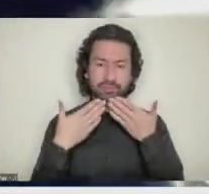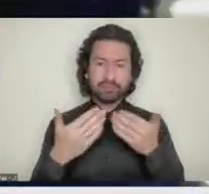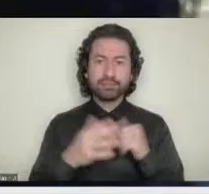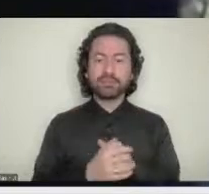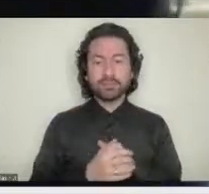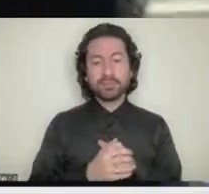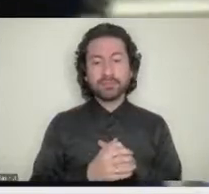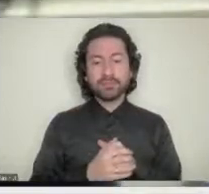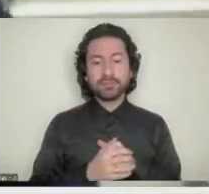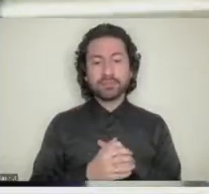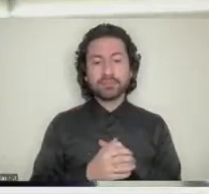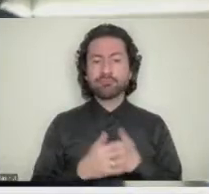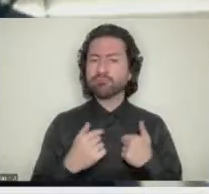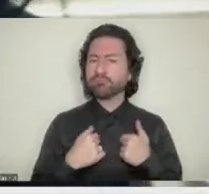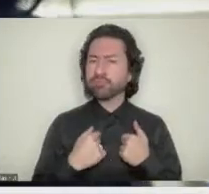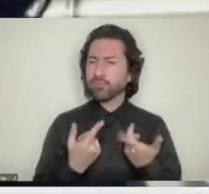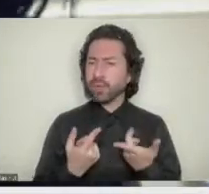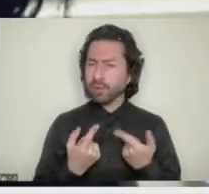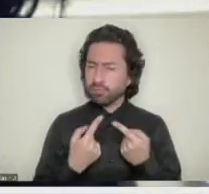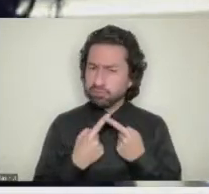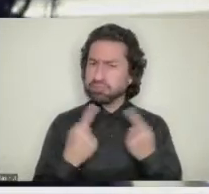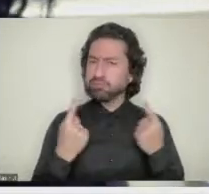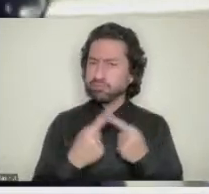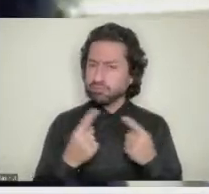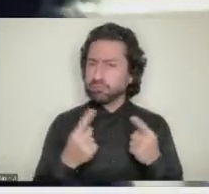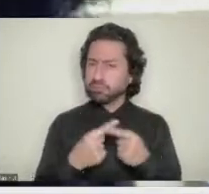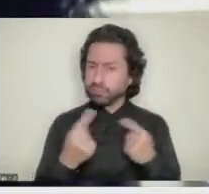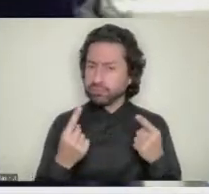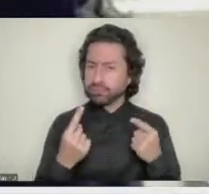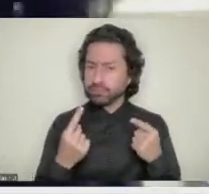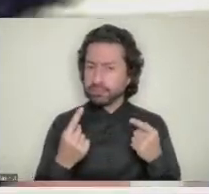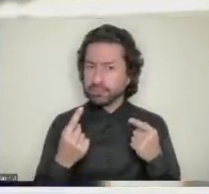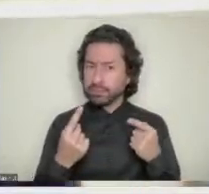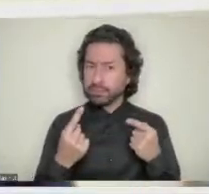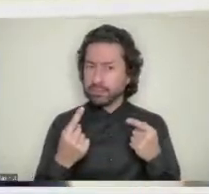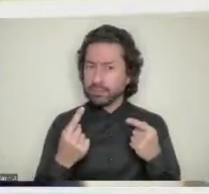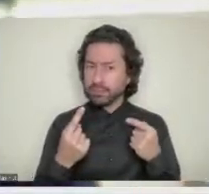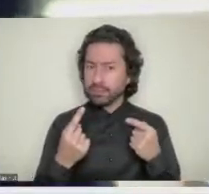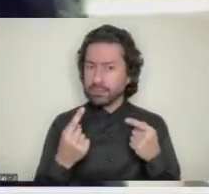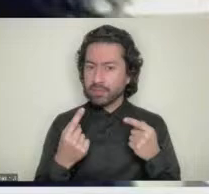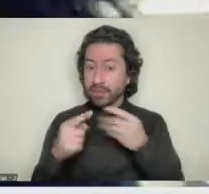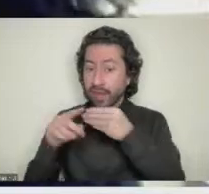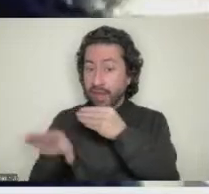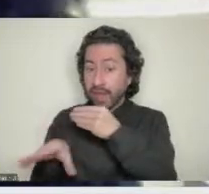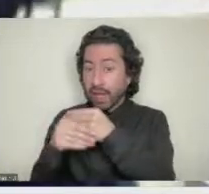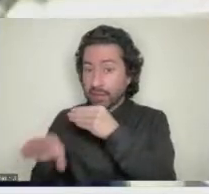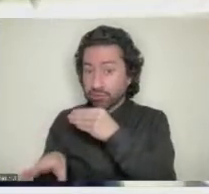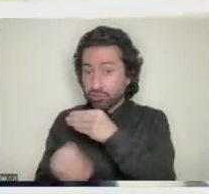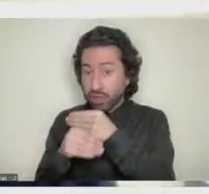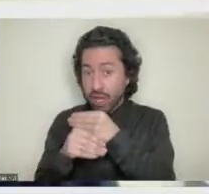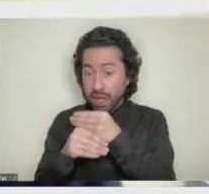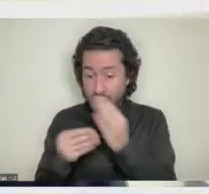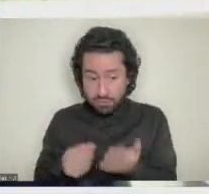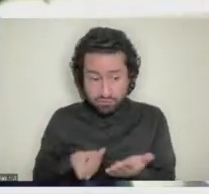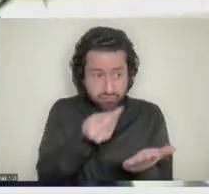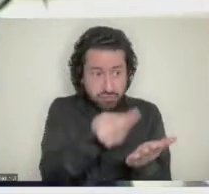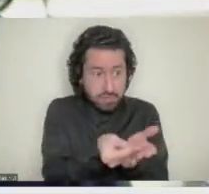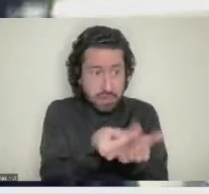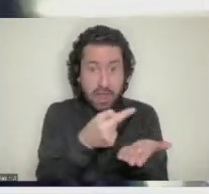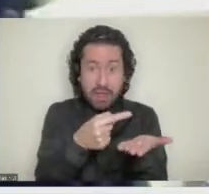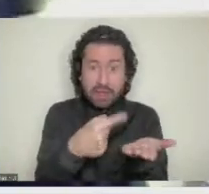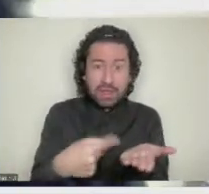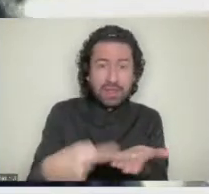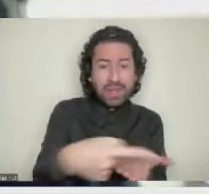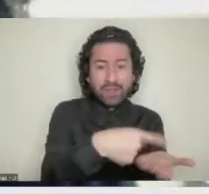for inviting me to participate in this activity, and I'll try to convey some additional elements that may contribute to the debate